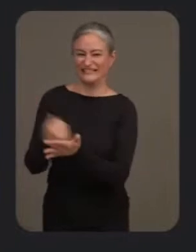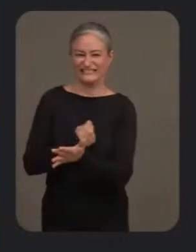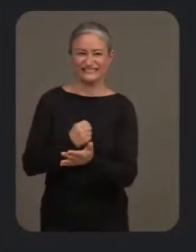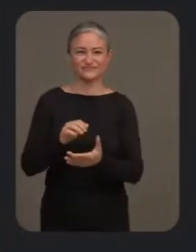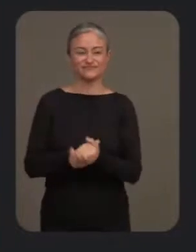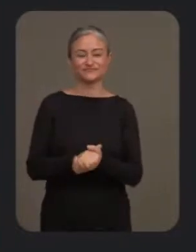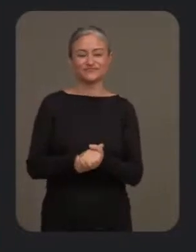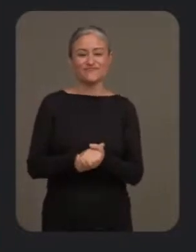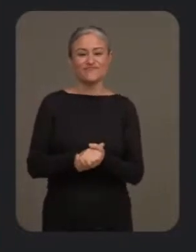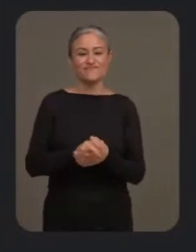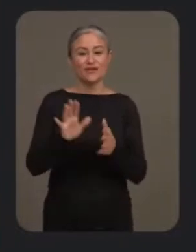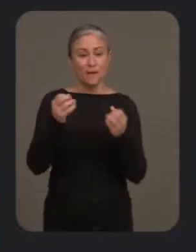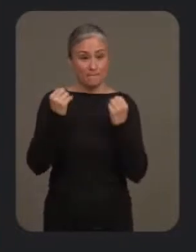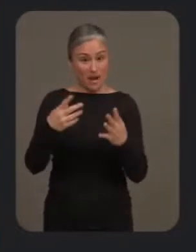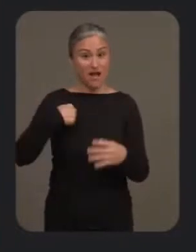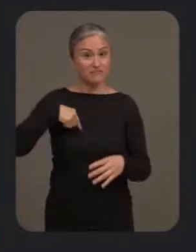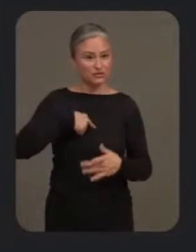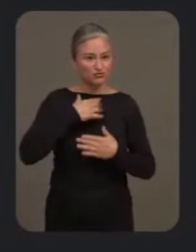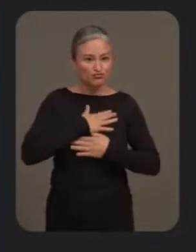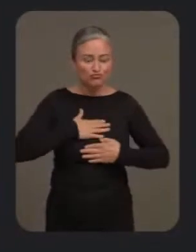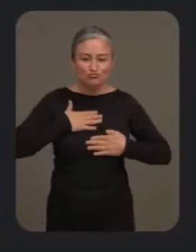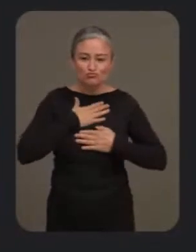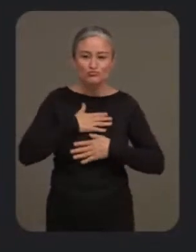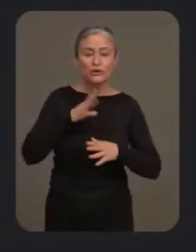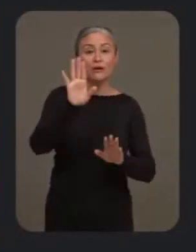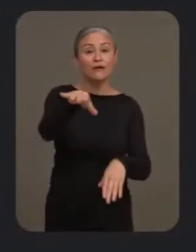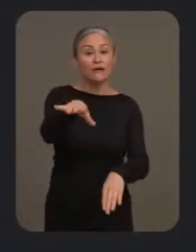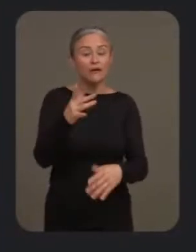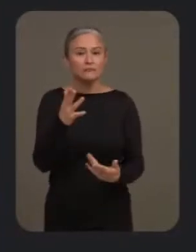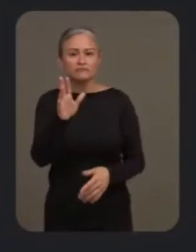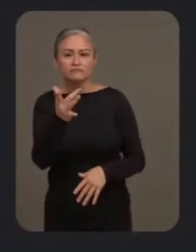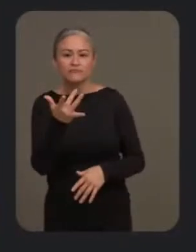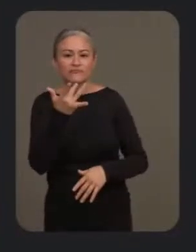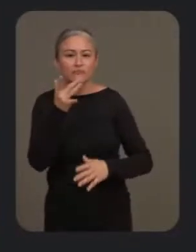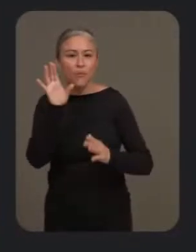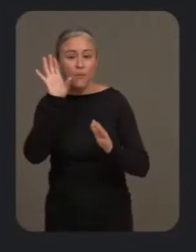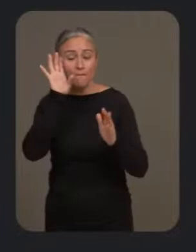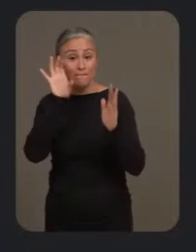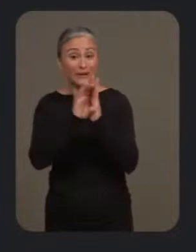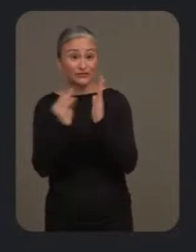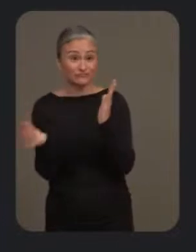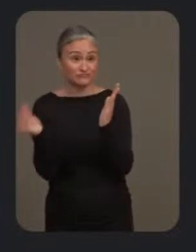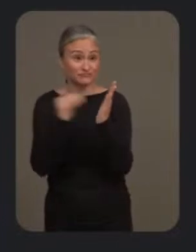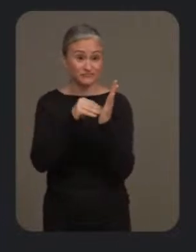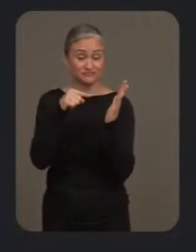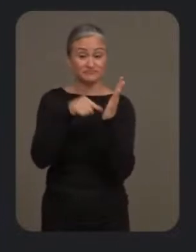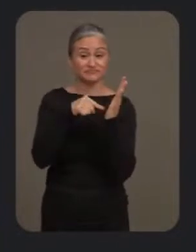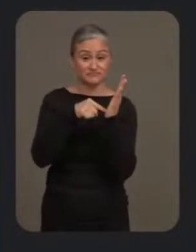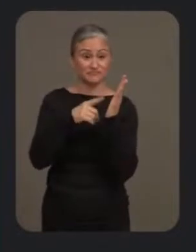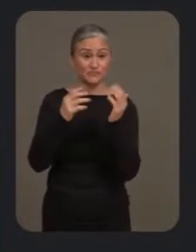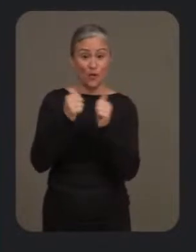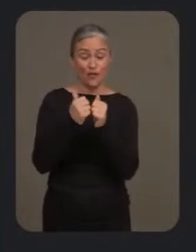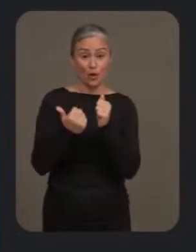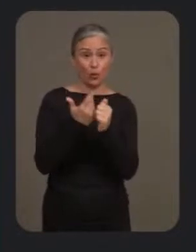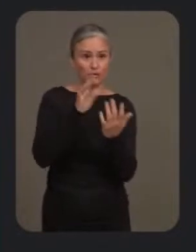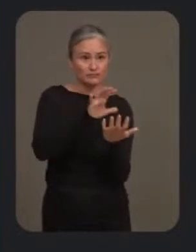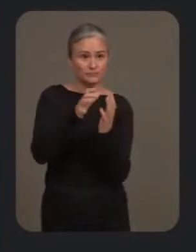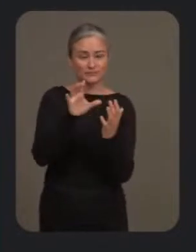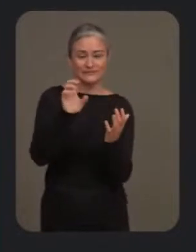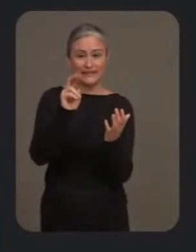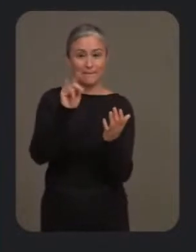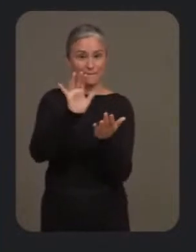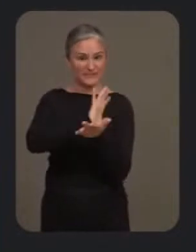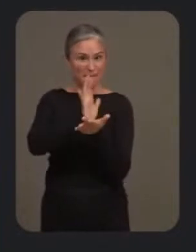course, many of us like to use a favorite photo for our wallpaper. And so with the new cinematic wallpaper feature, you can create a stunning